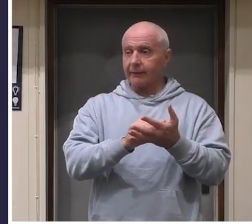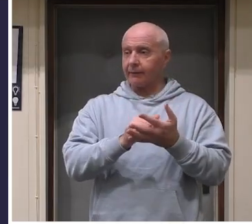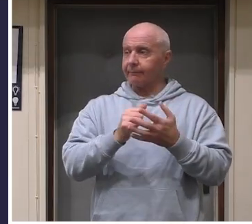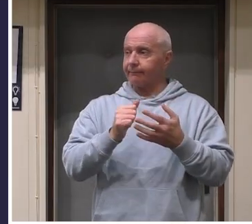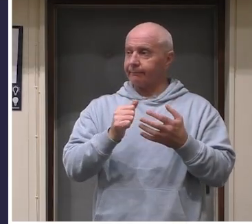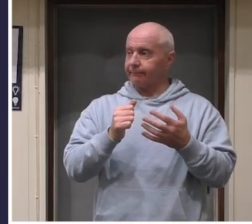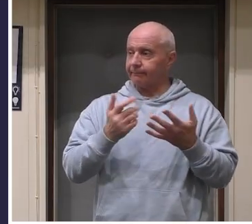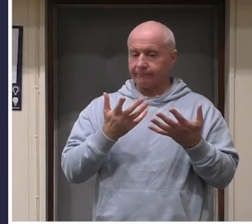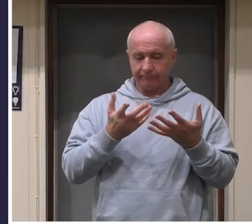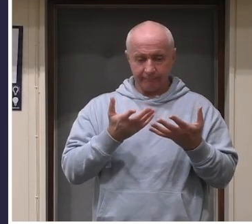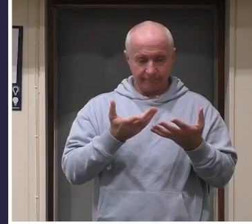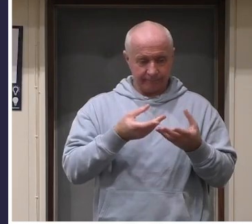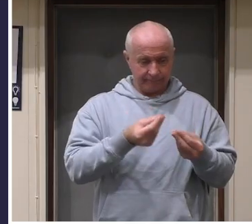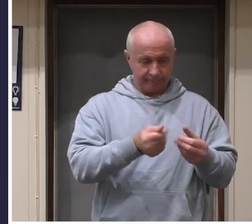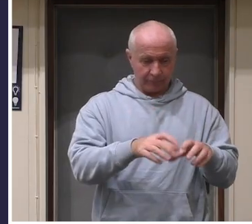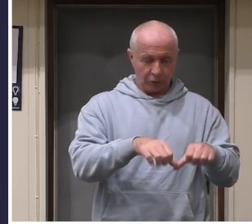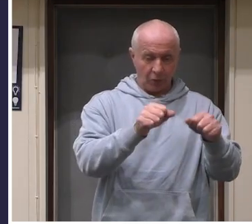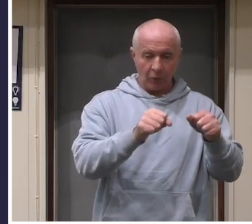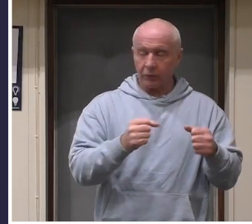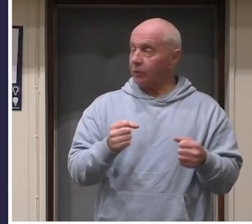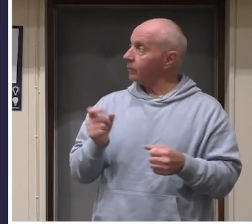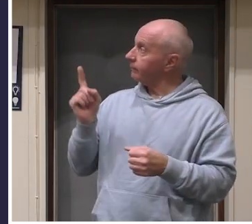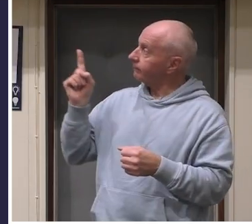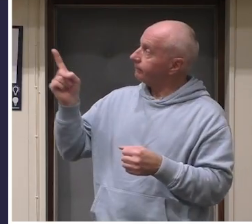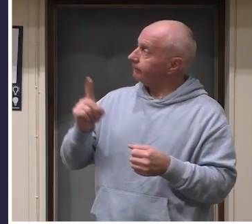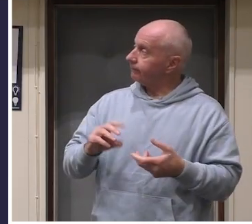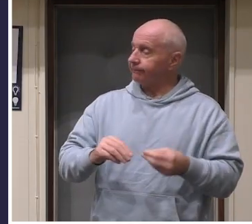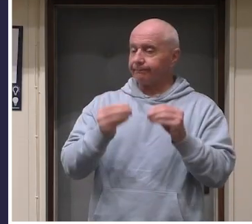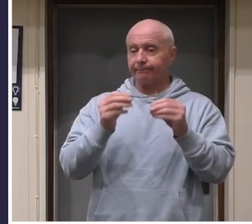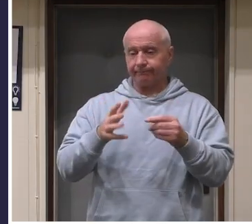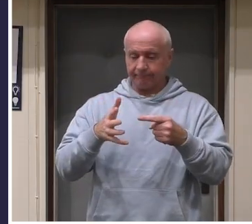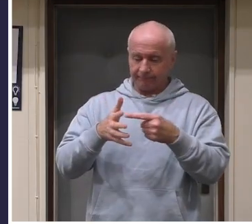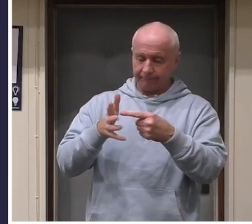with nanoparticles, because it's now at the lowest energy level.